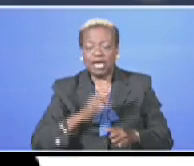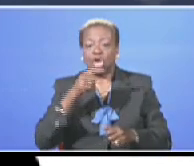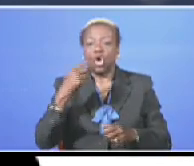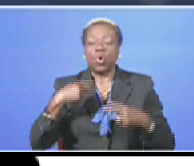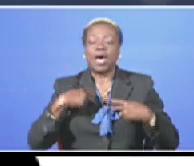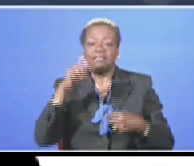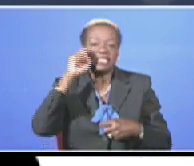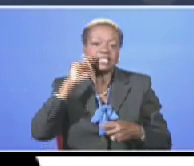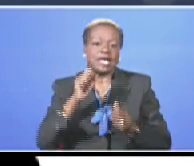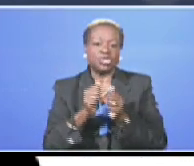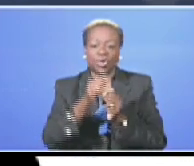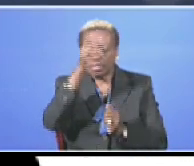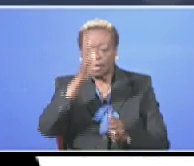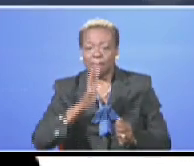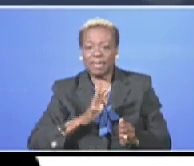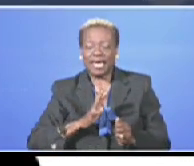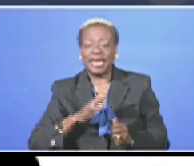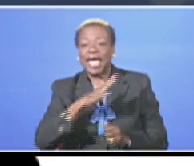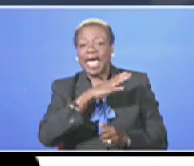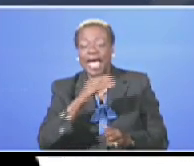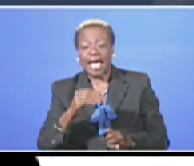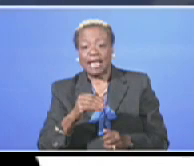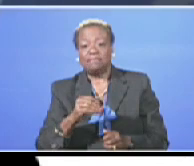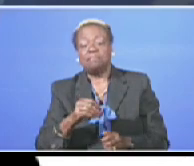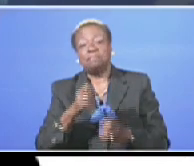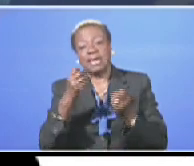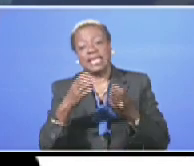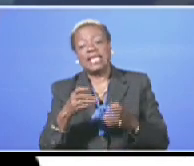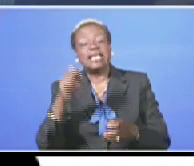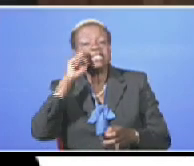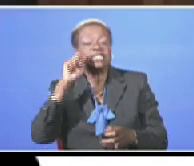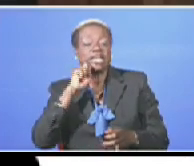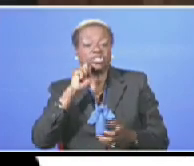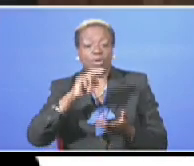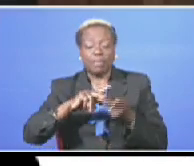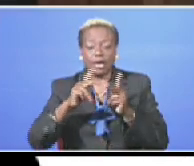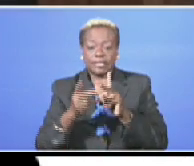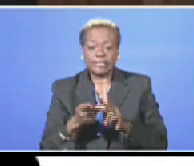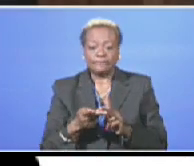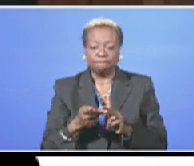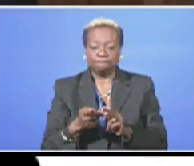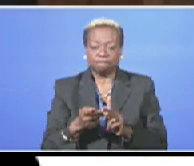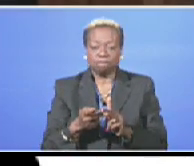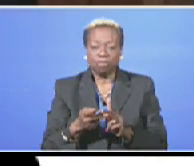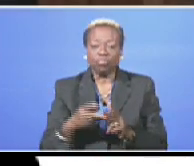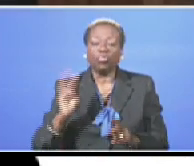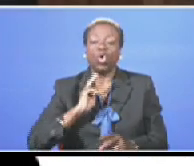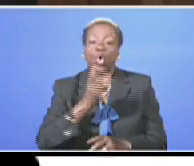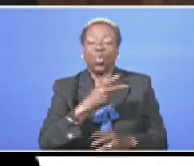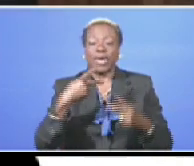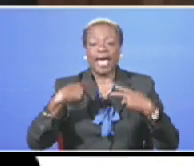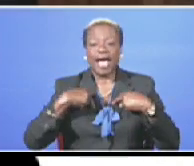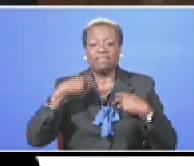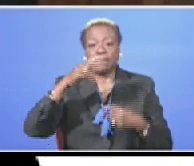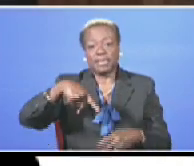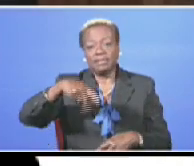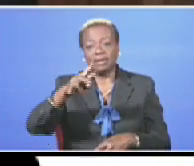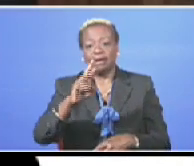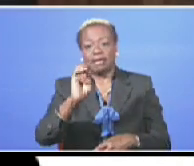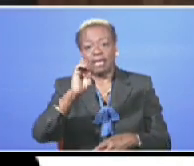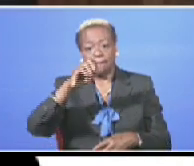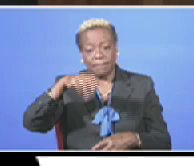with many other sexual partners are also included in that category. We have for that what we call PrEP, which is